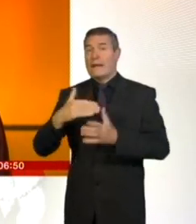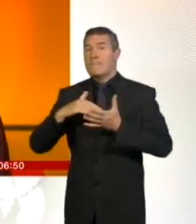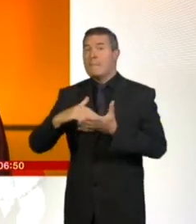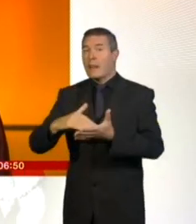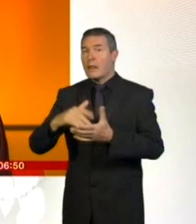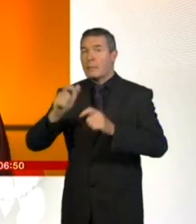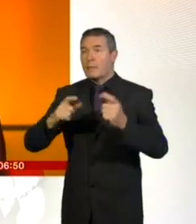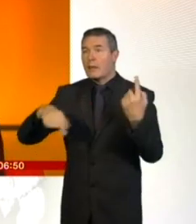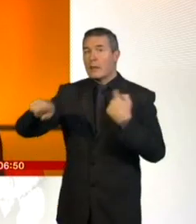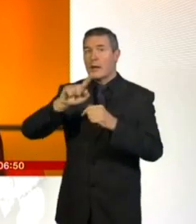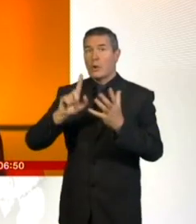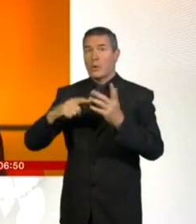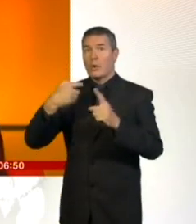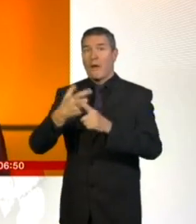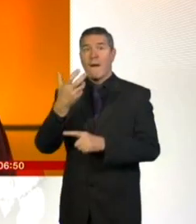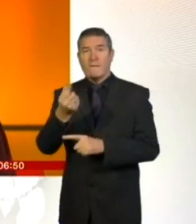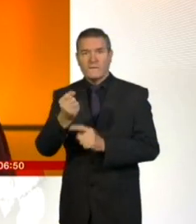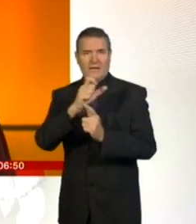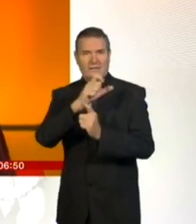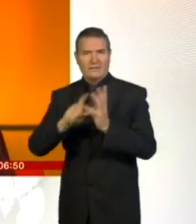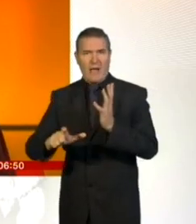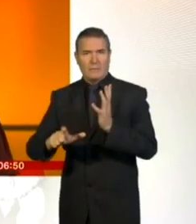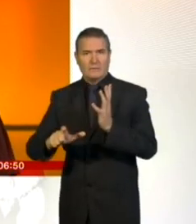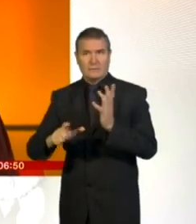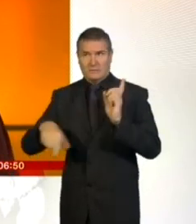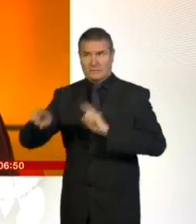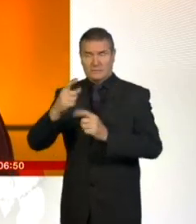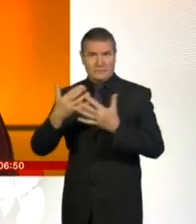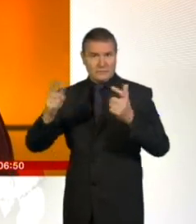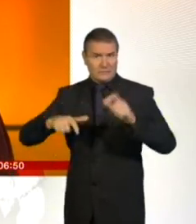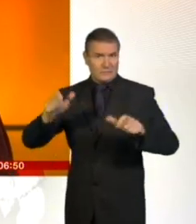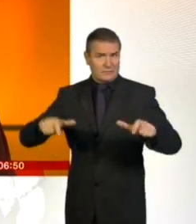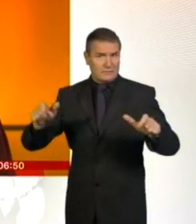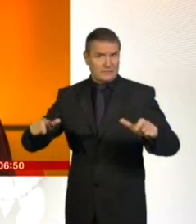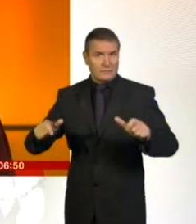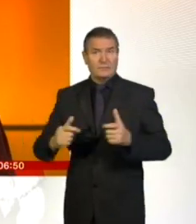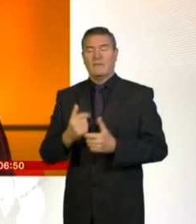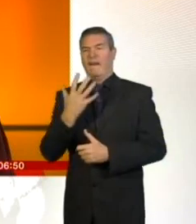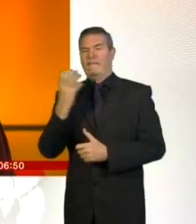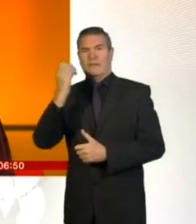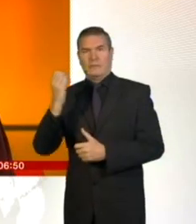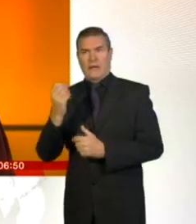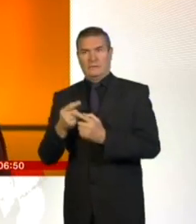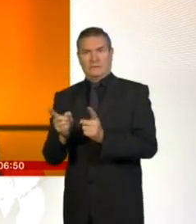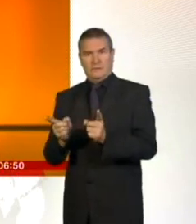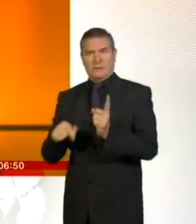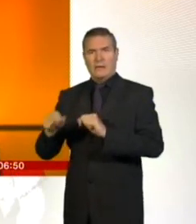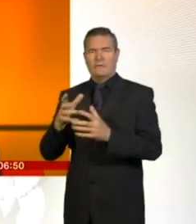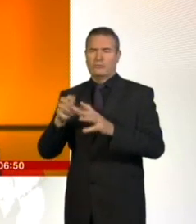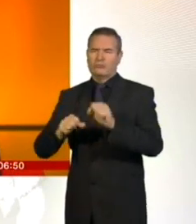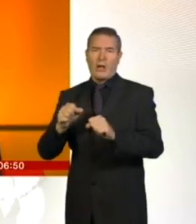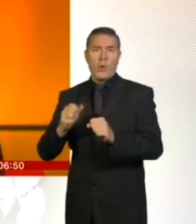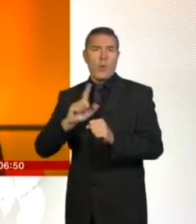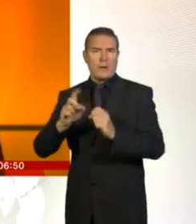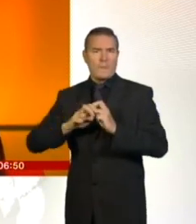the UK are living with disability. That's 1 in 5 of us. And about half of those are people who are struggling with